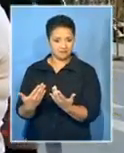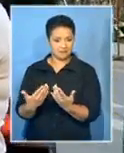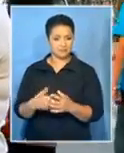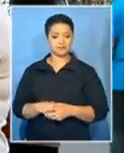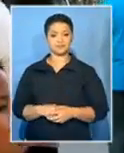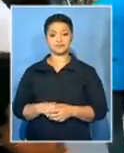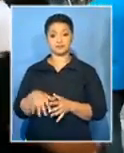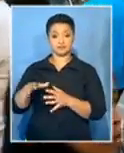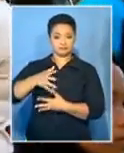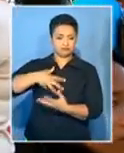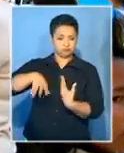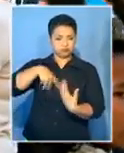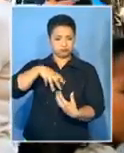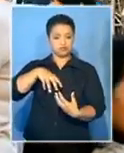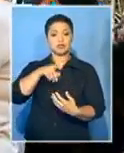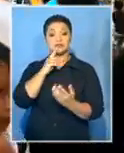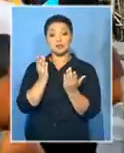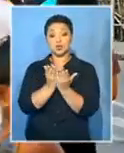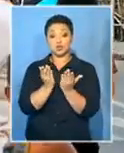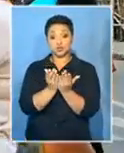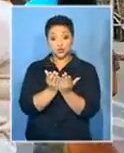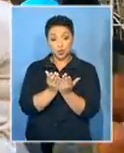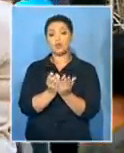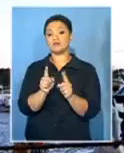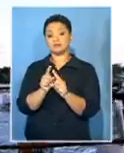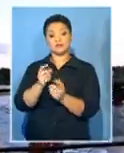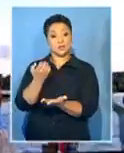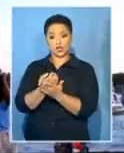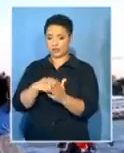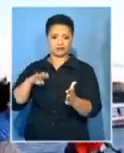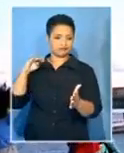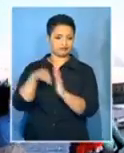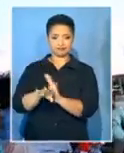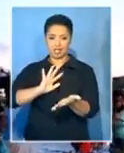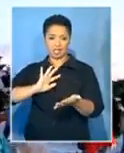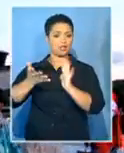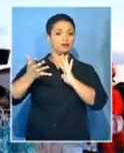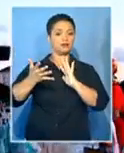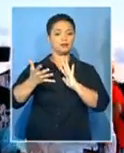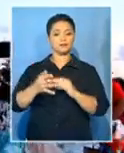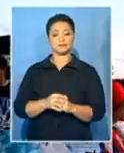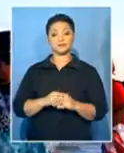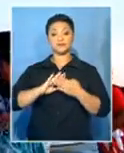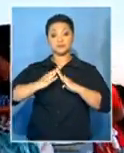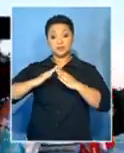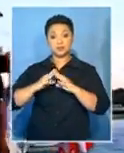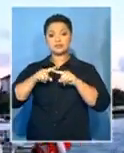The recent storm has disrupted schooling and the local economy. The community is